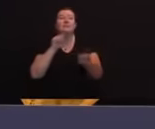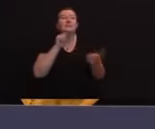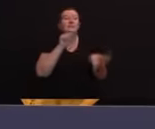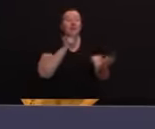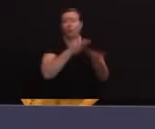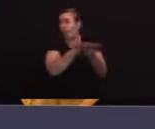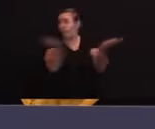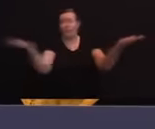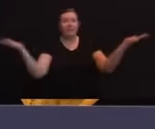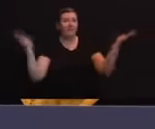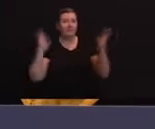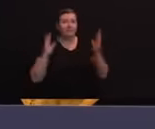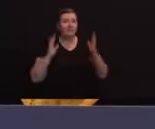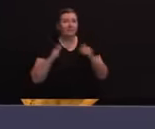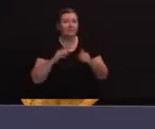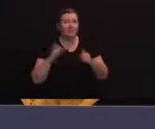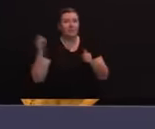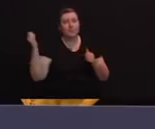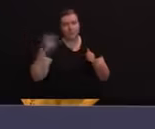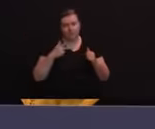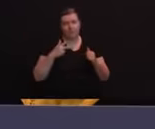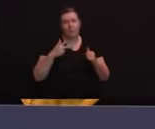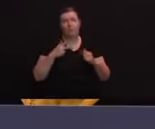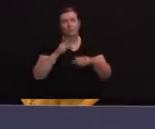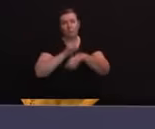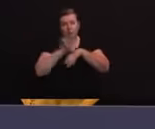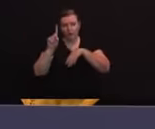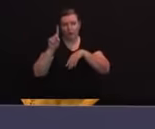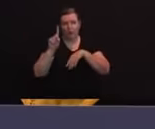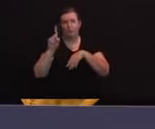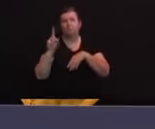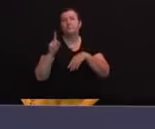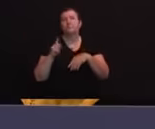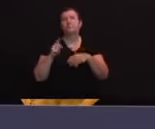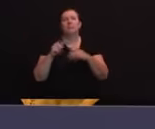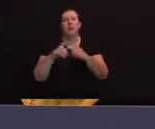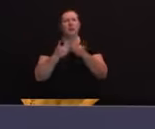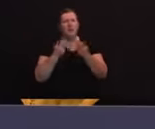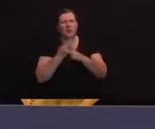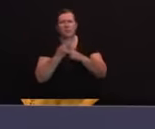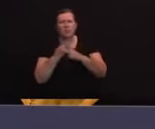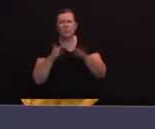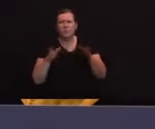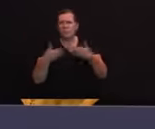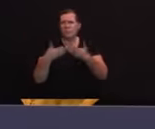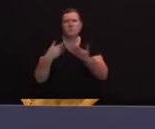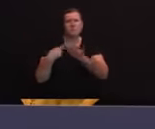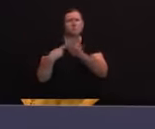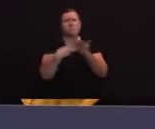with you. 1 o'clock. We got to visit the format, though, which I do want to do